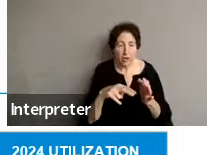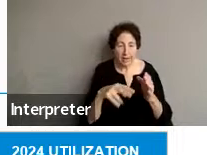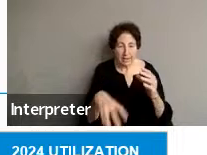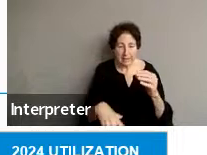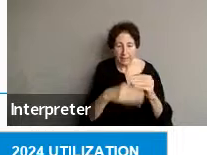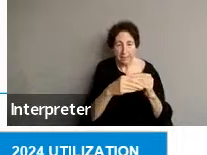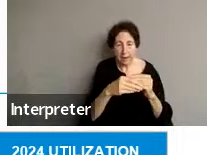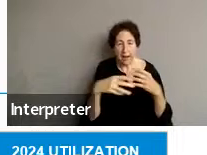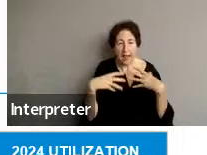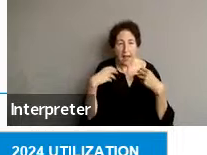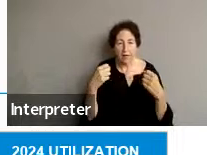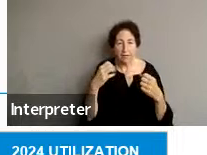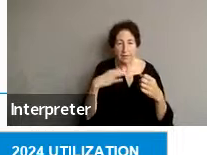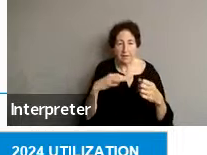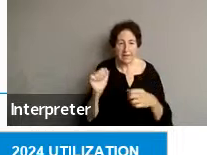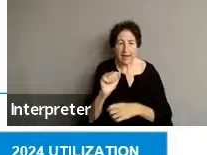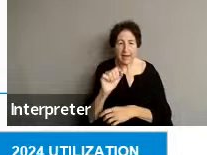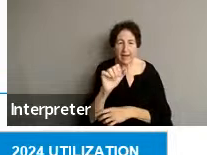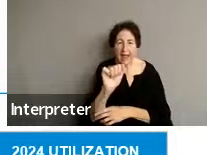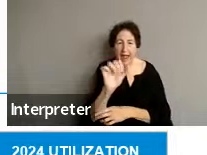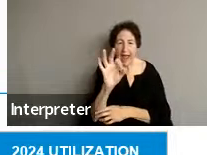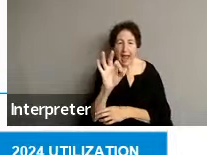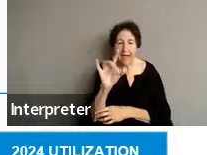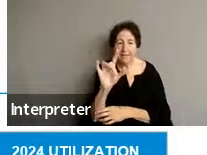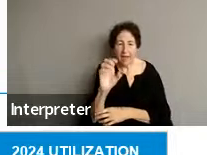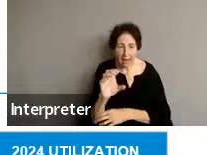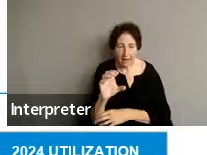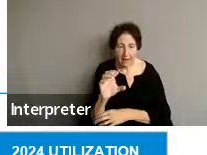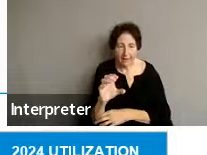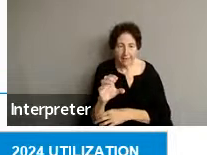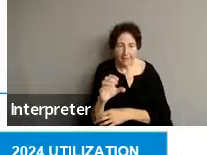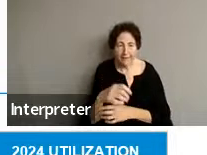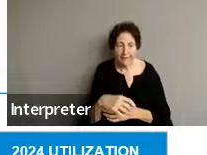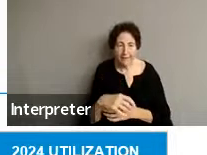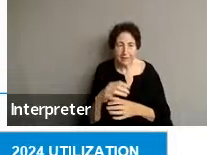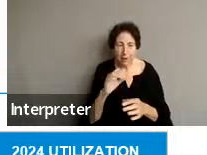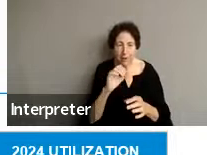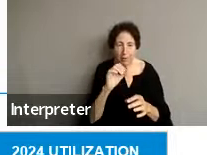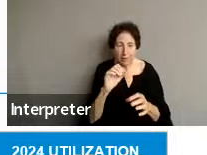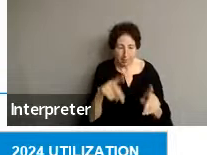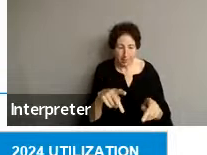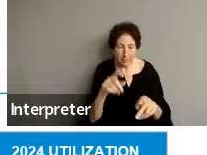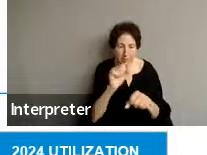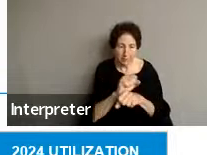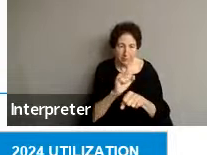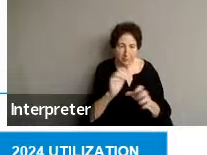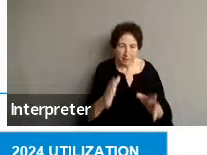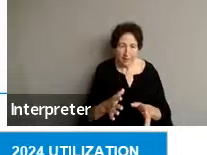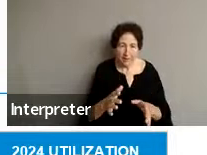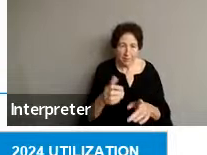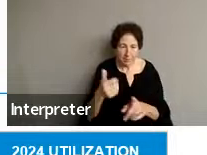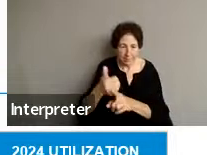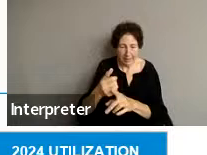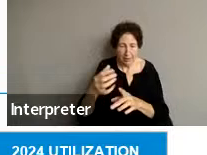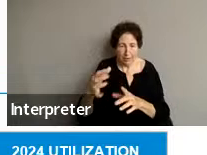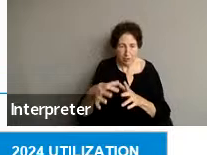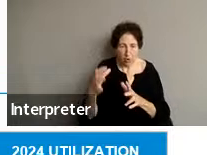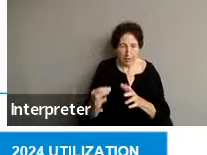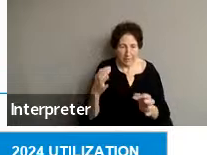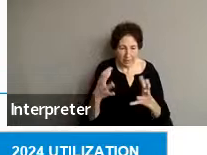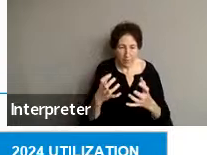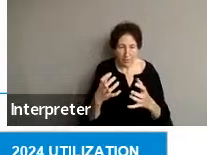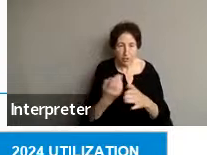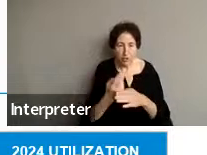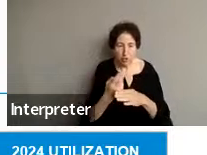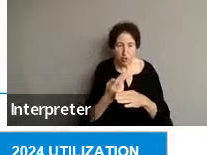benefits, that is like Aflac. So the employee enrolls by choice if they want to access those